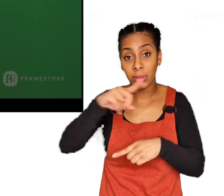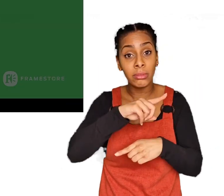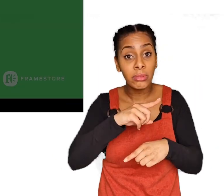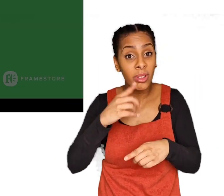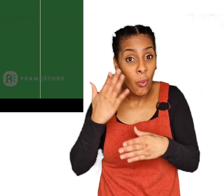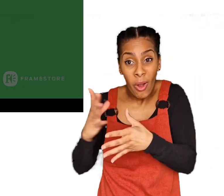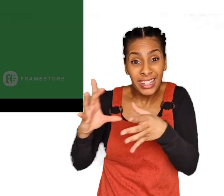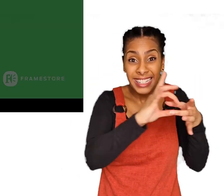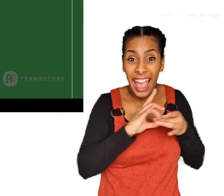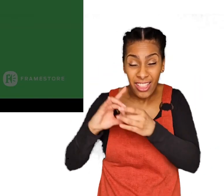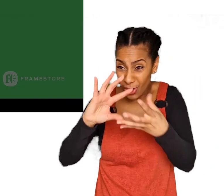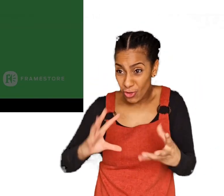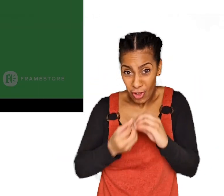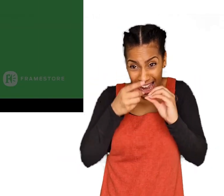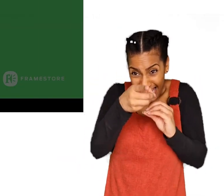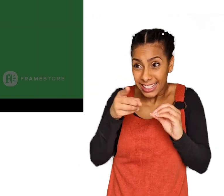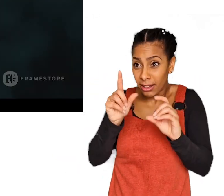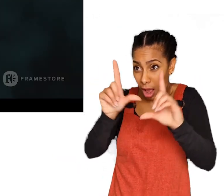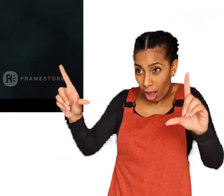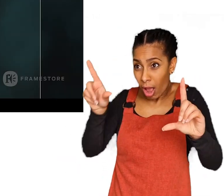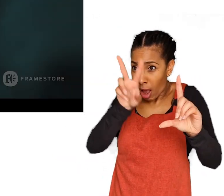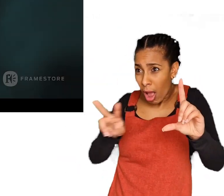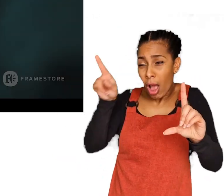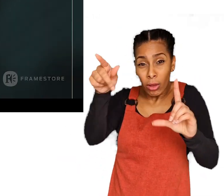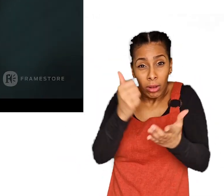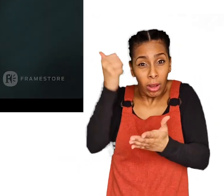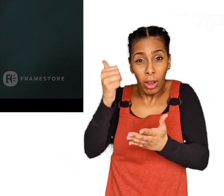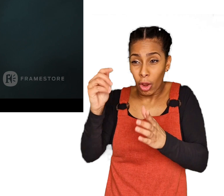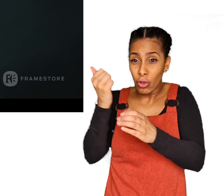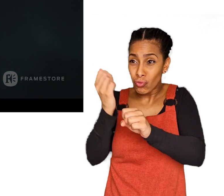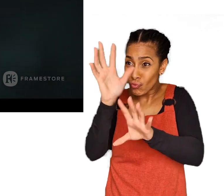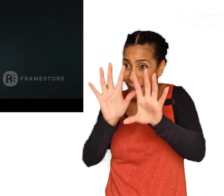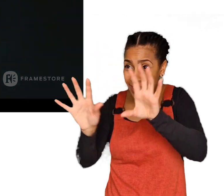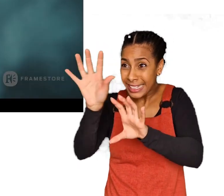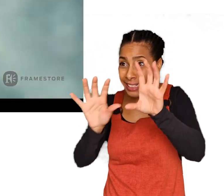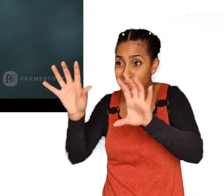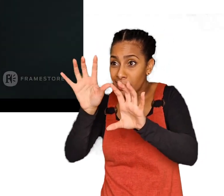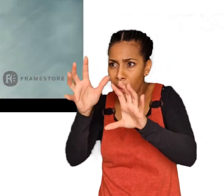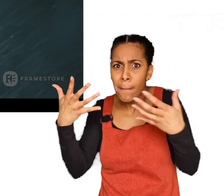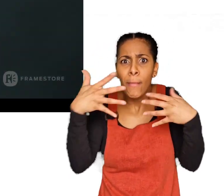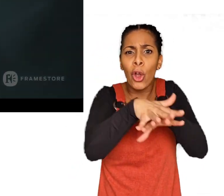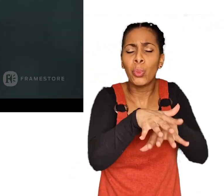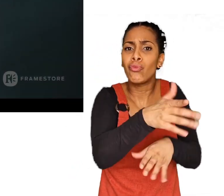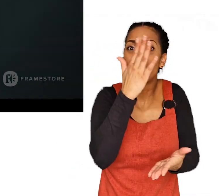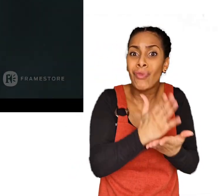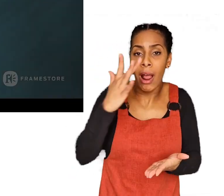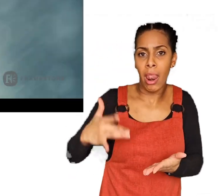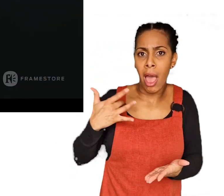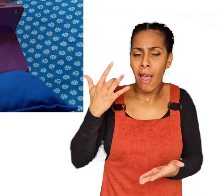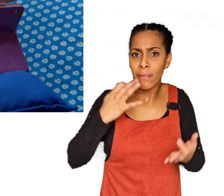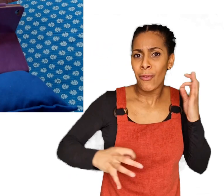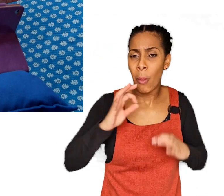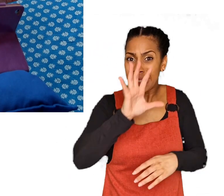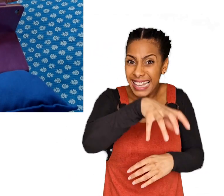work together to create those crazy graphics that you see on TV and then merge them with the real life performances in sets and